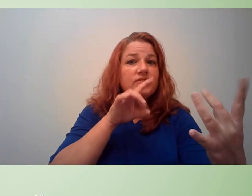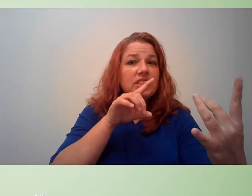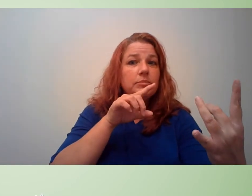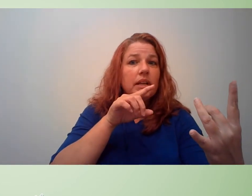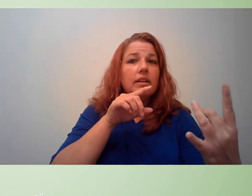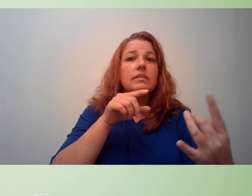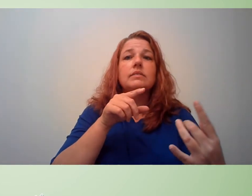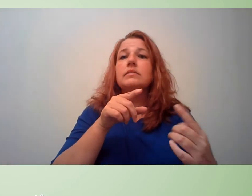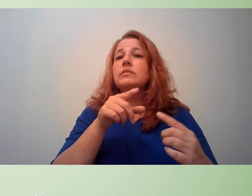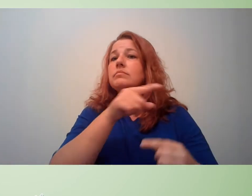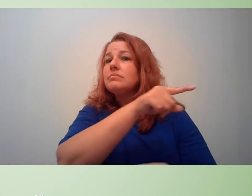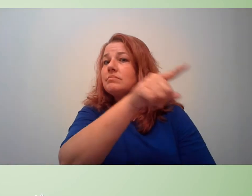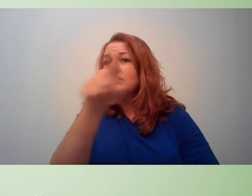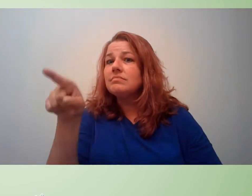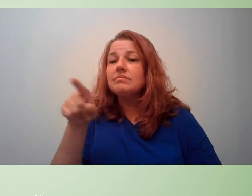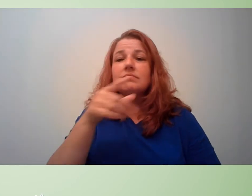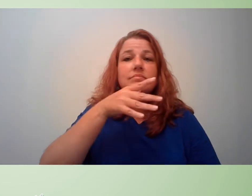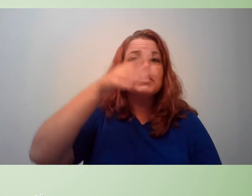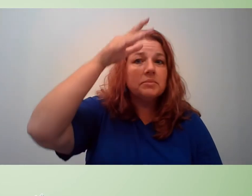better to support your child.